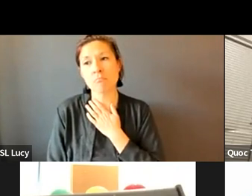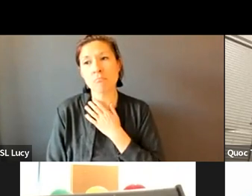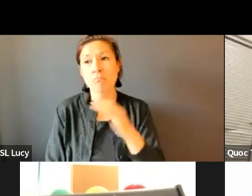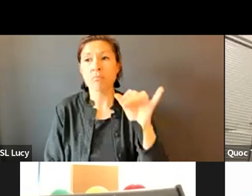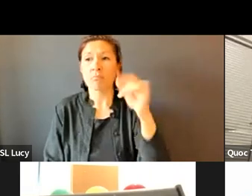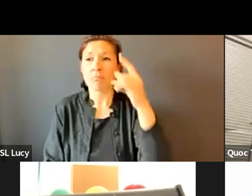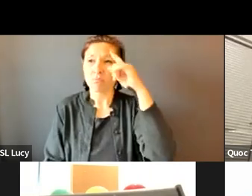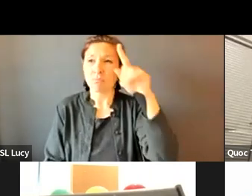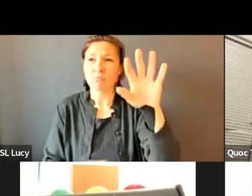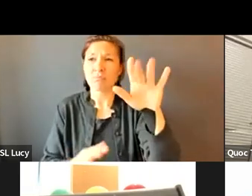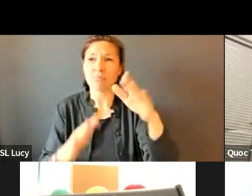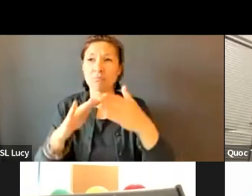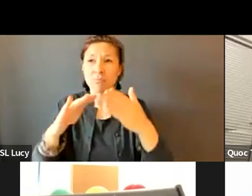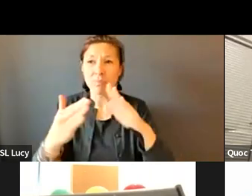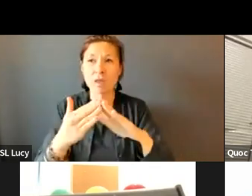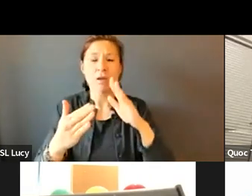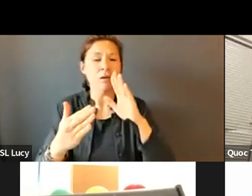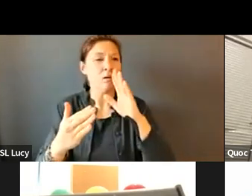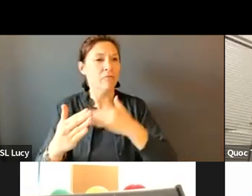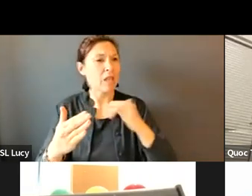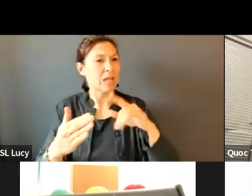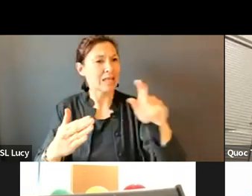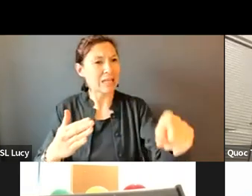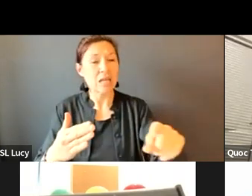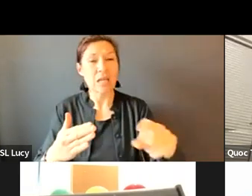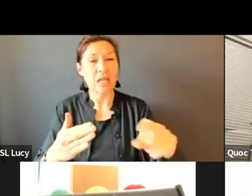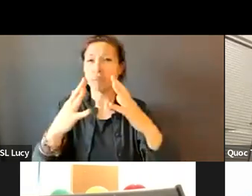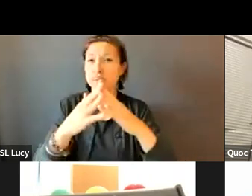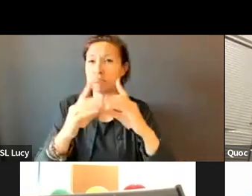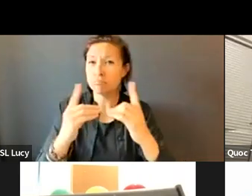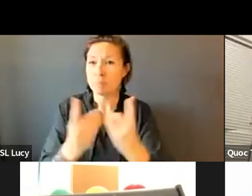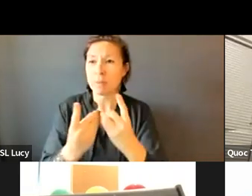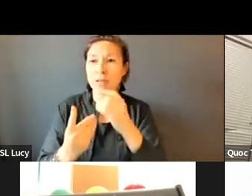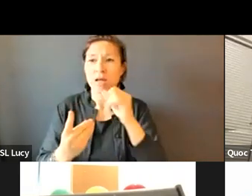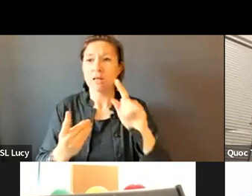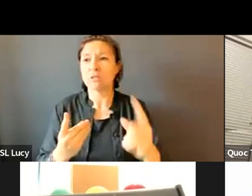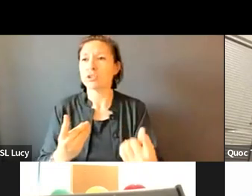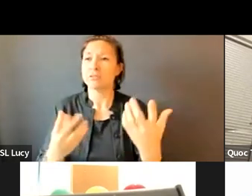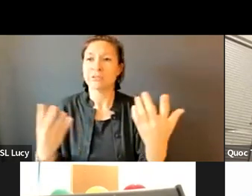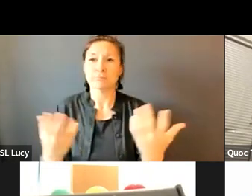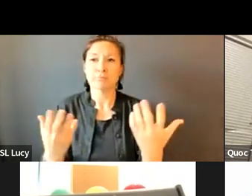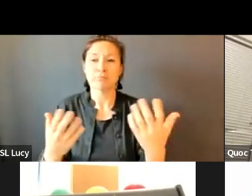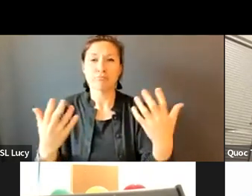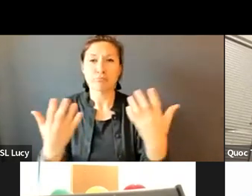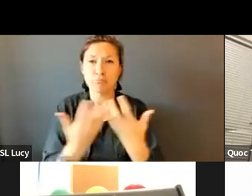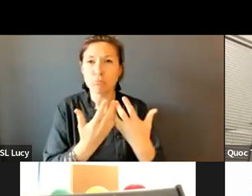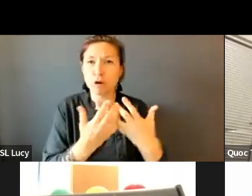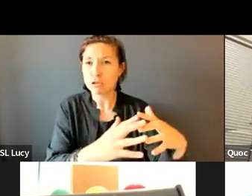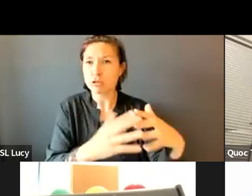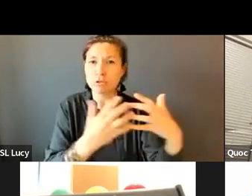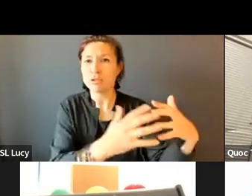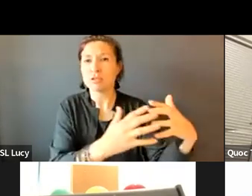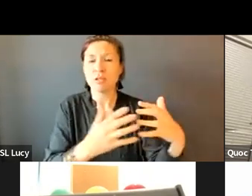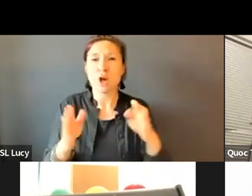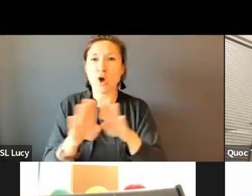need to create a department not just have this have the whole uh idea of merges or closures or consolidations